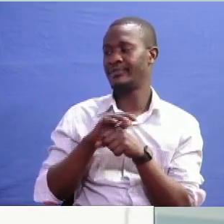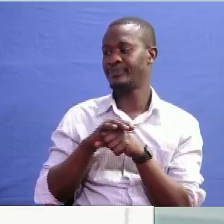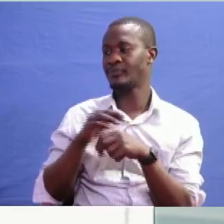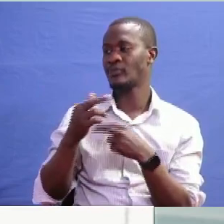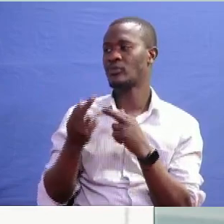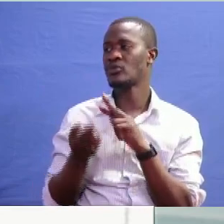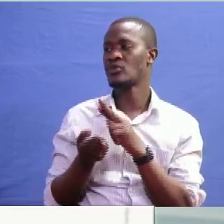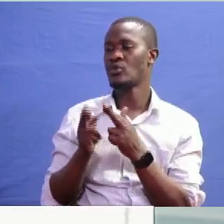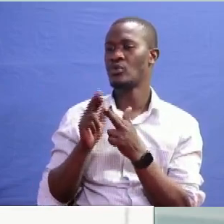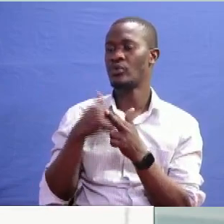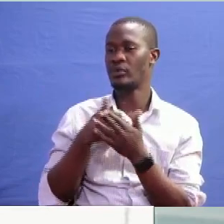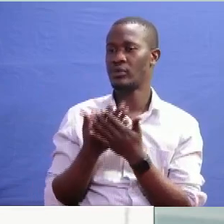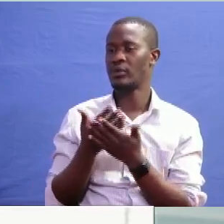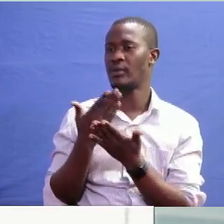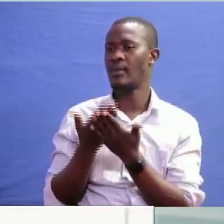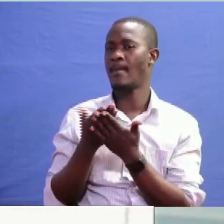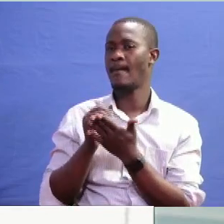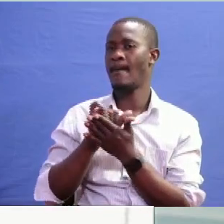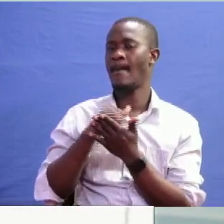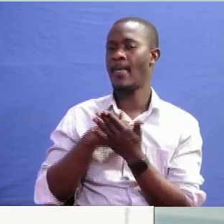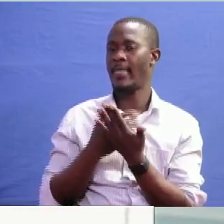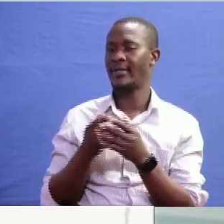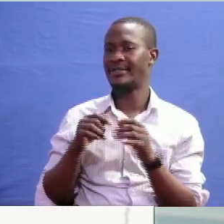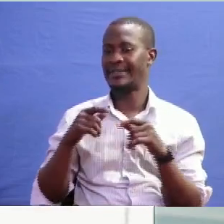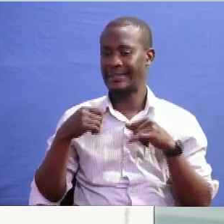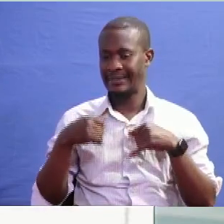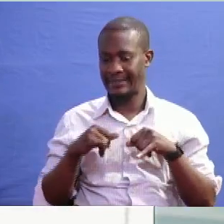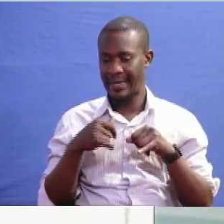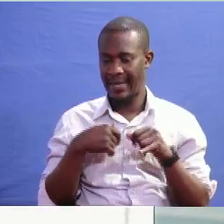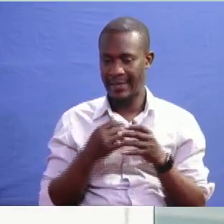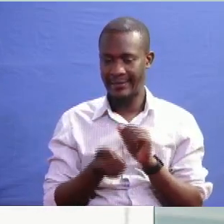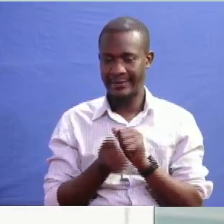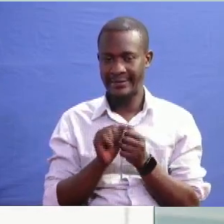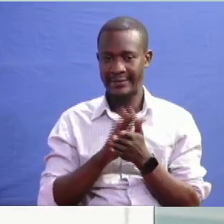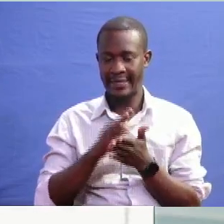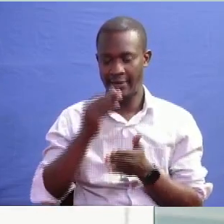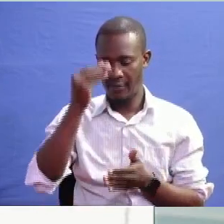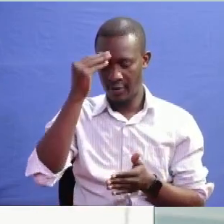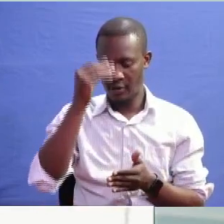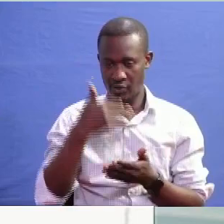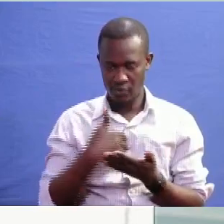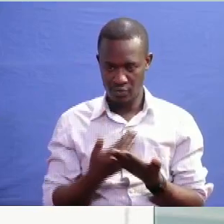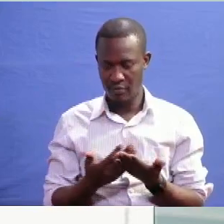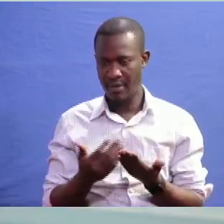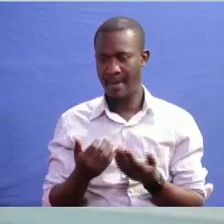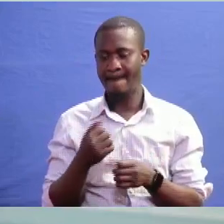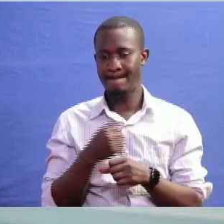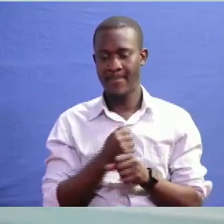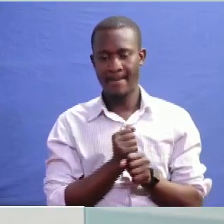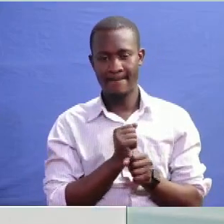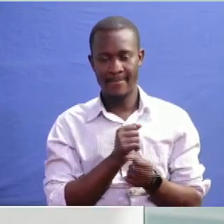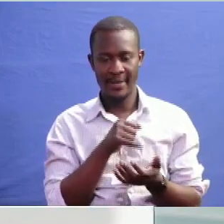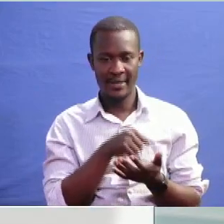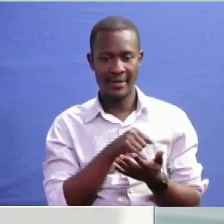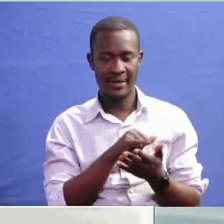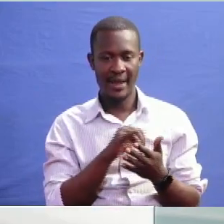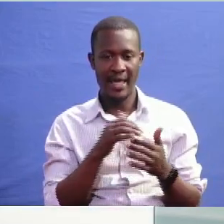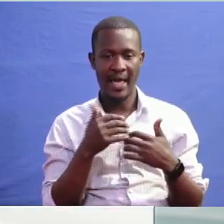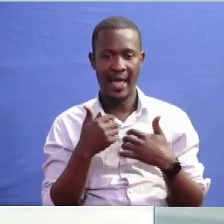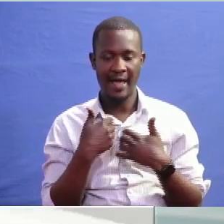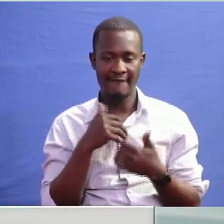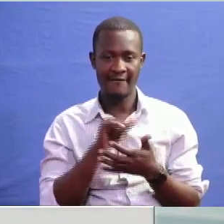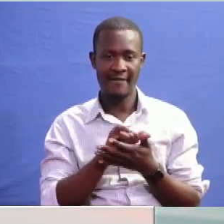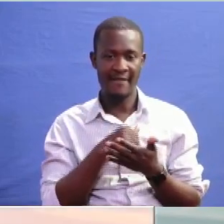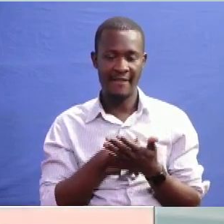from proposals just to try and change how education will be, to actually shape it and have that